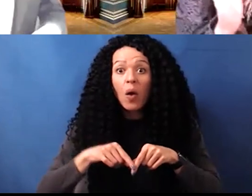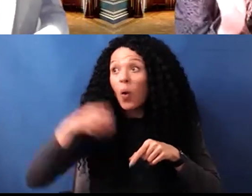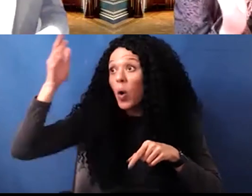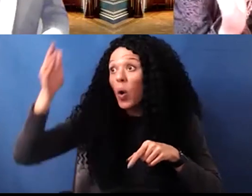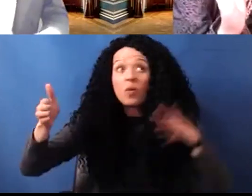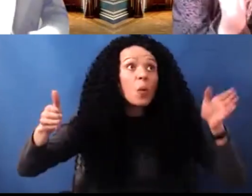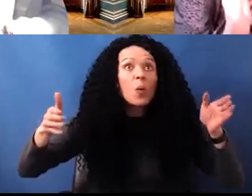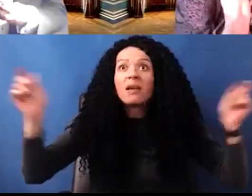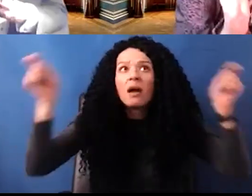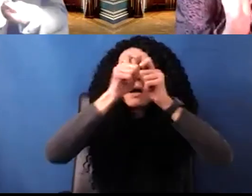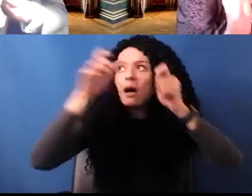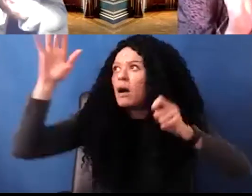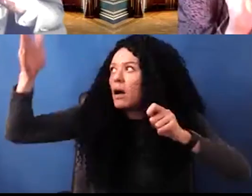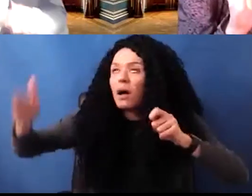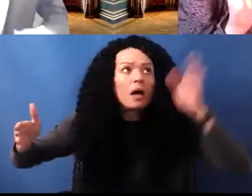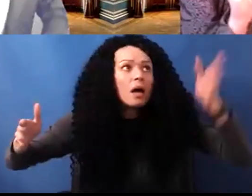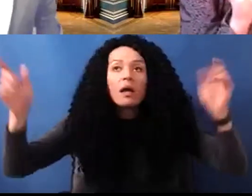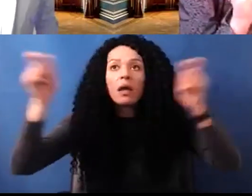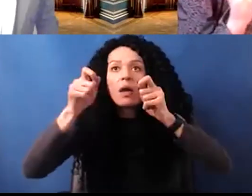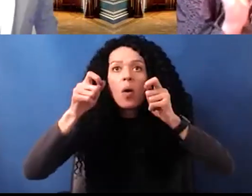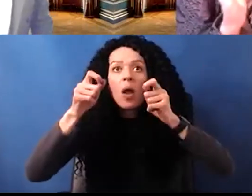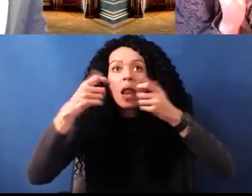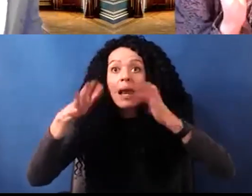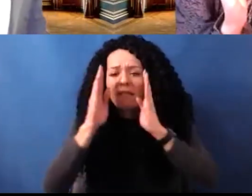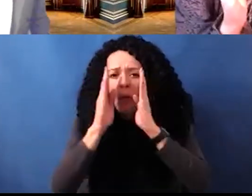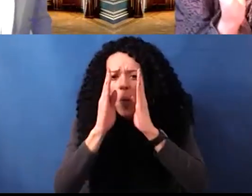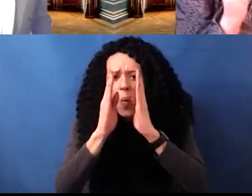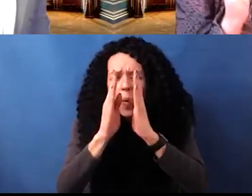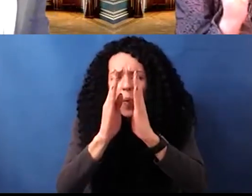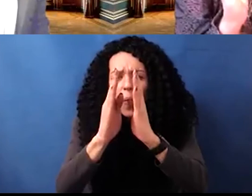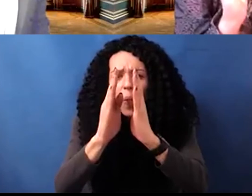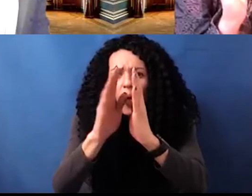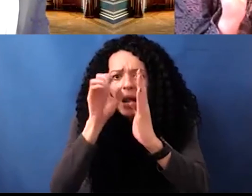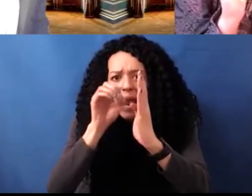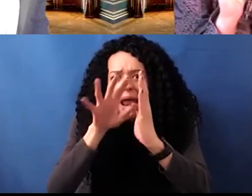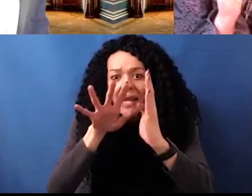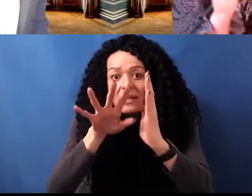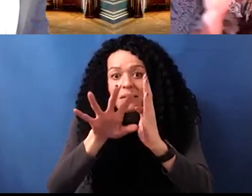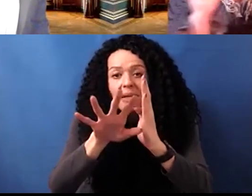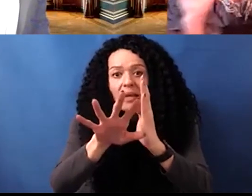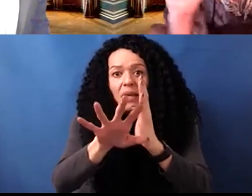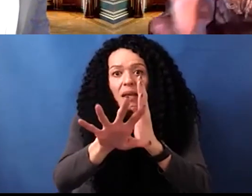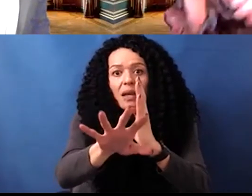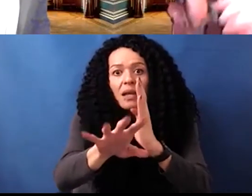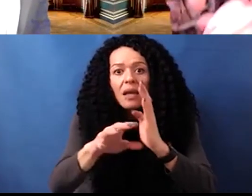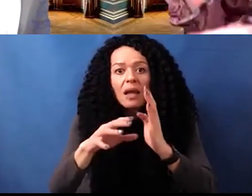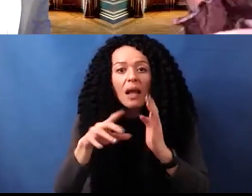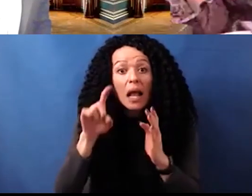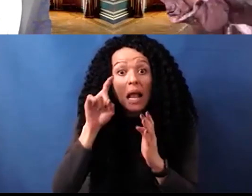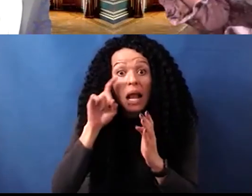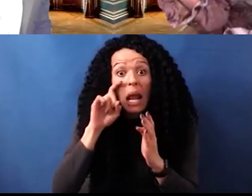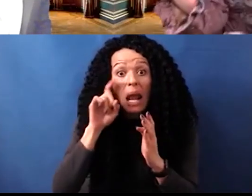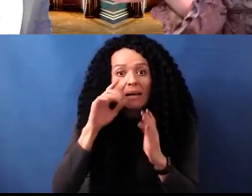window shutters so as to leave only a narrow line of light. He put a